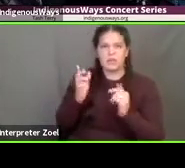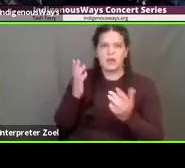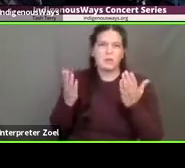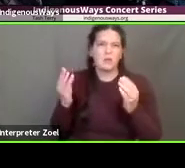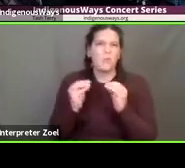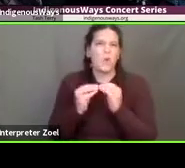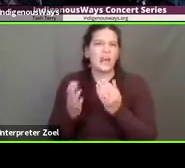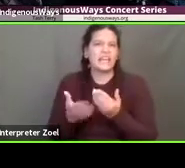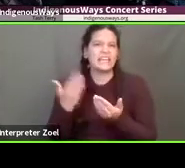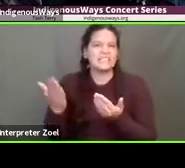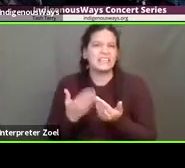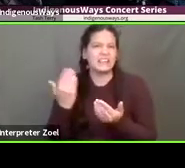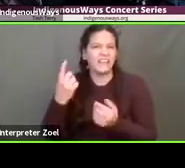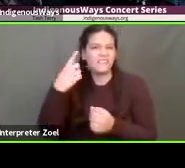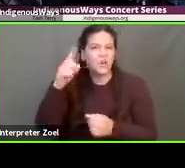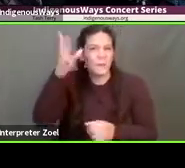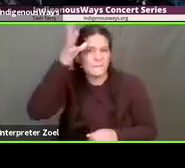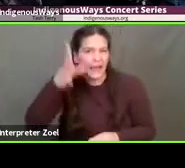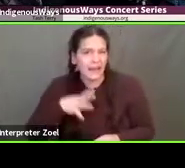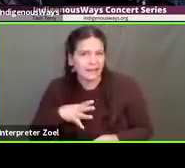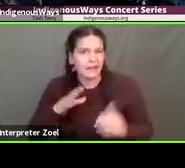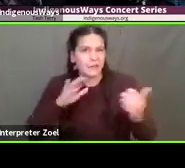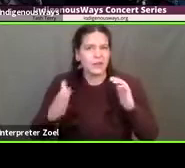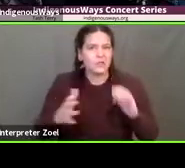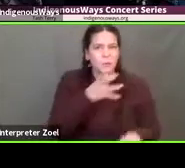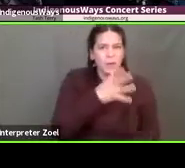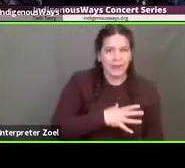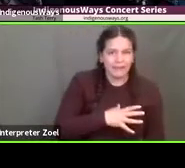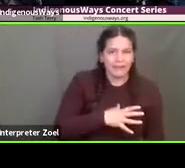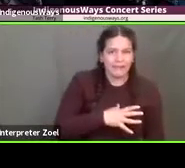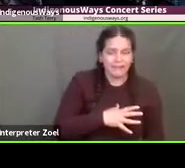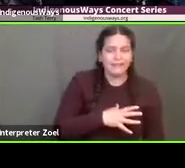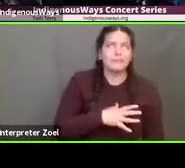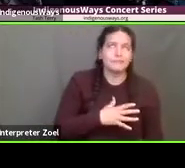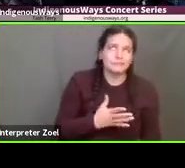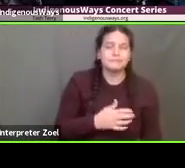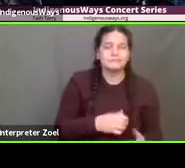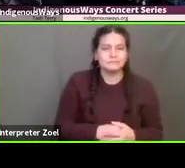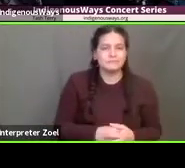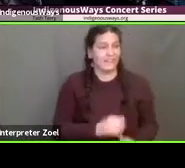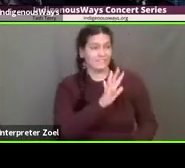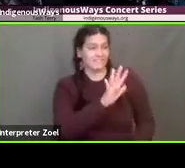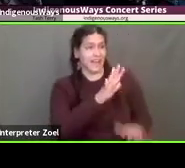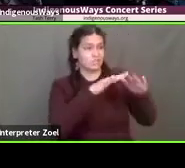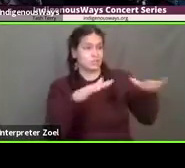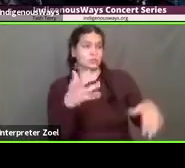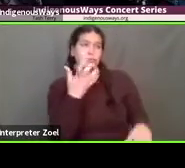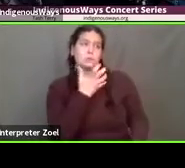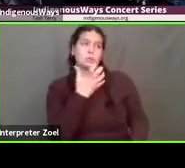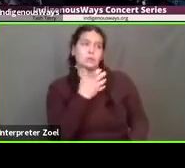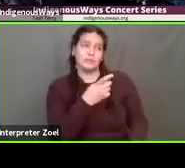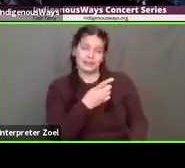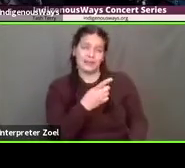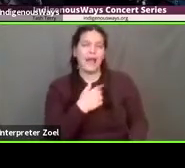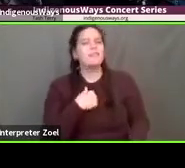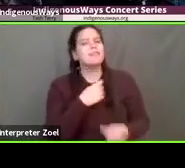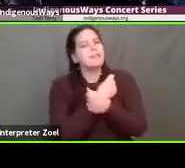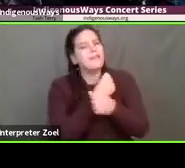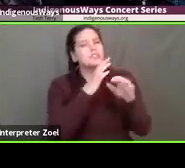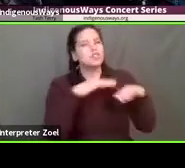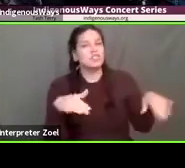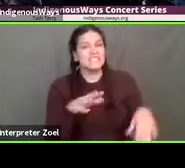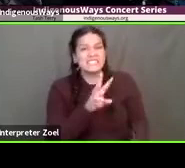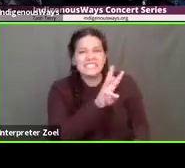women. And I say that with respect, you know. But anyway, and I love children, and I love that